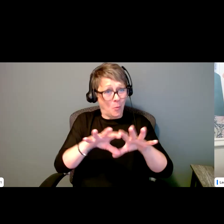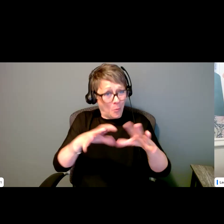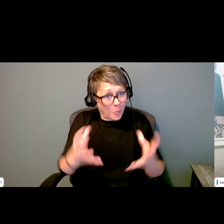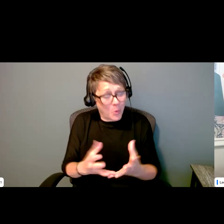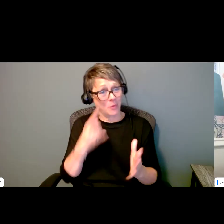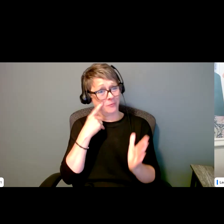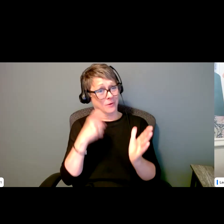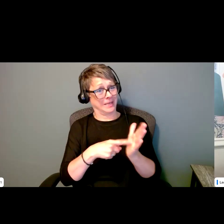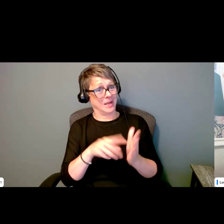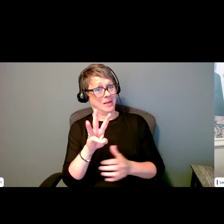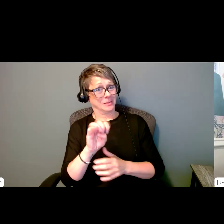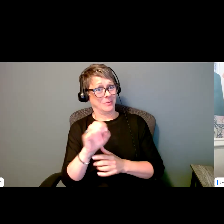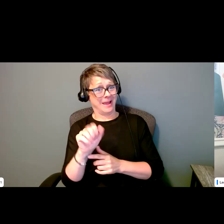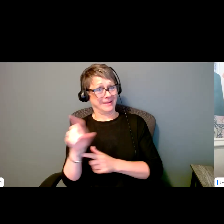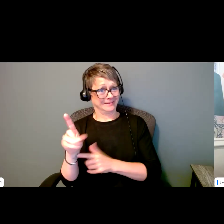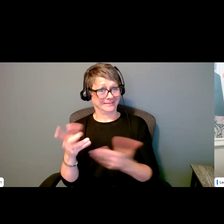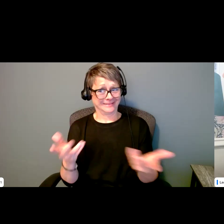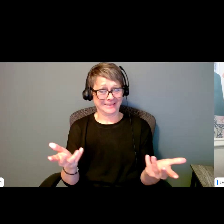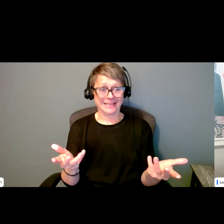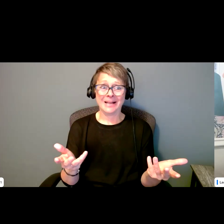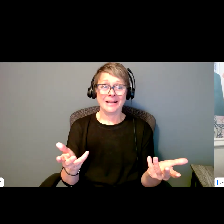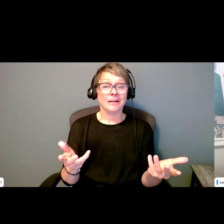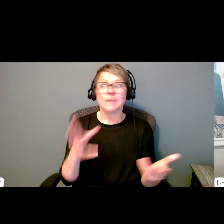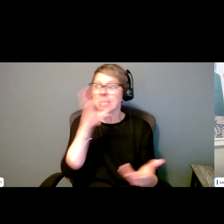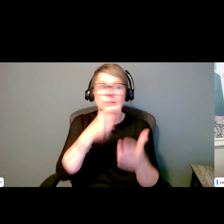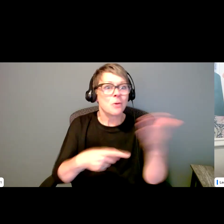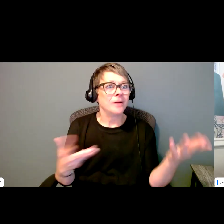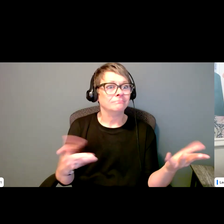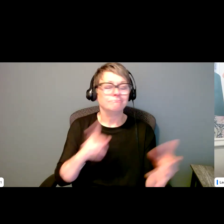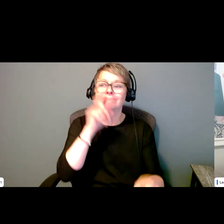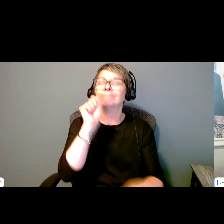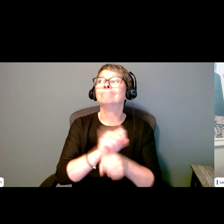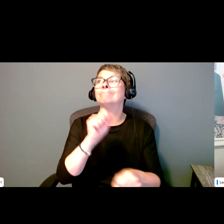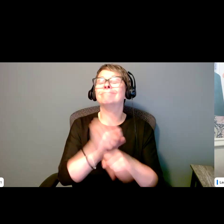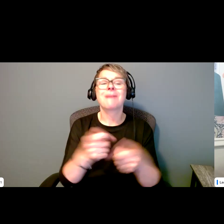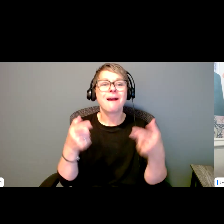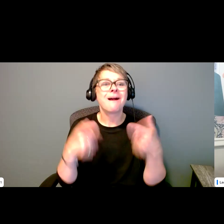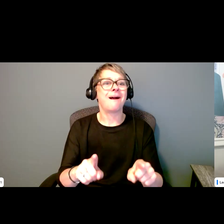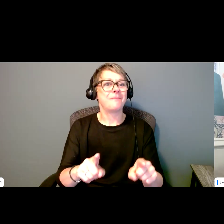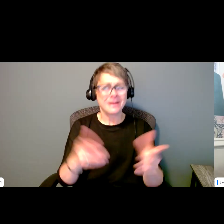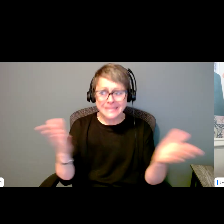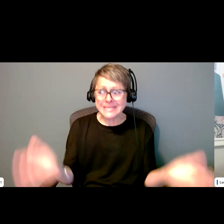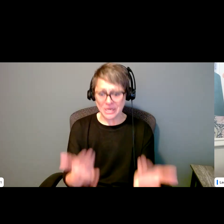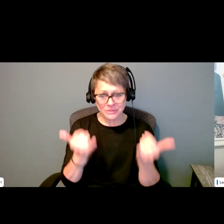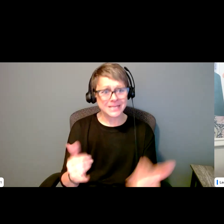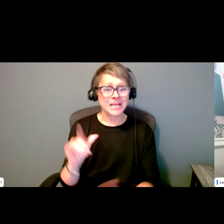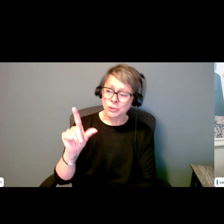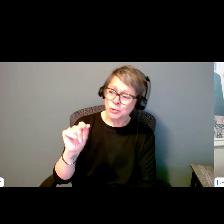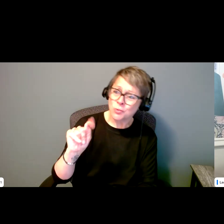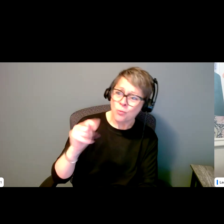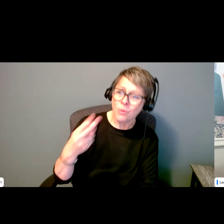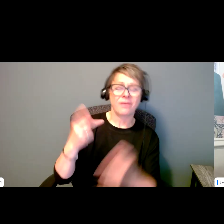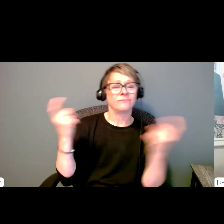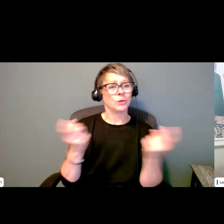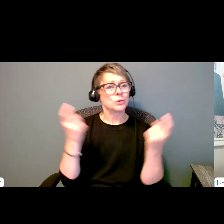recognize WEAD. But guess what? Here we are today celebrating the 20th anniversary